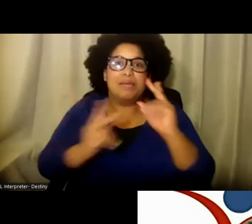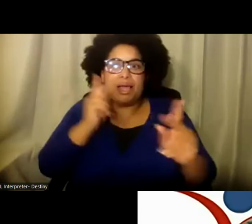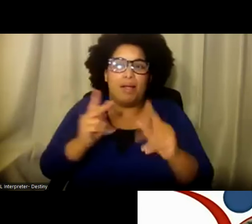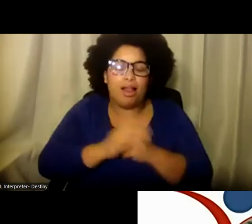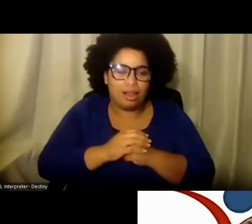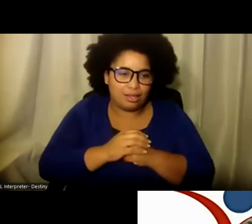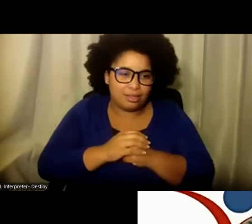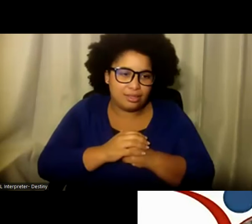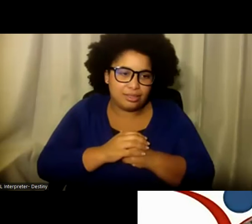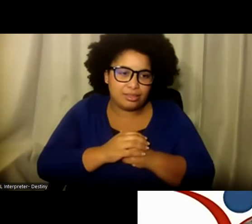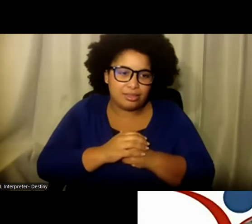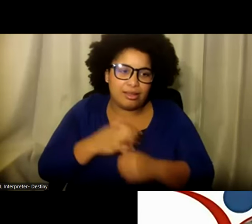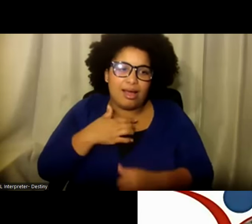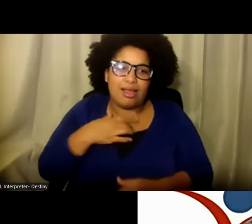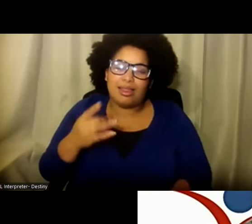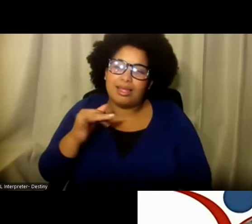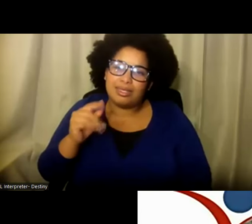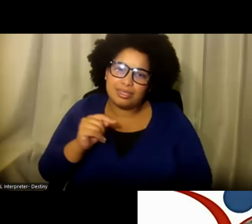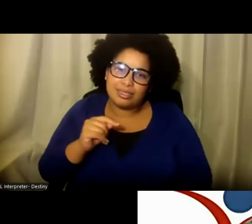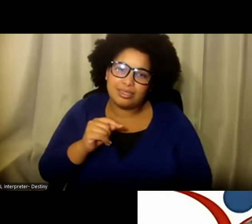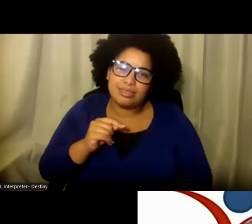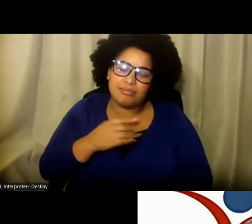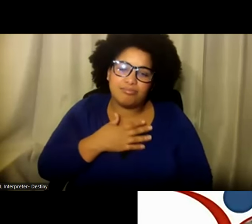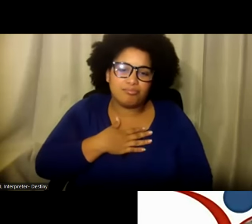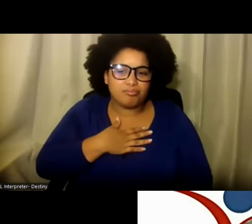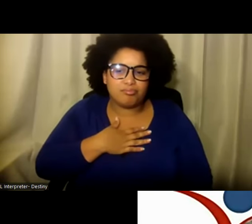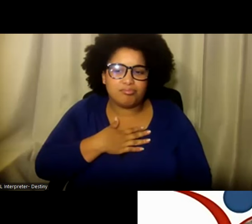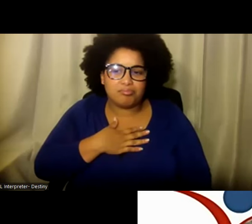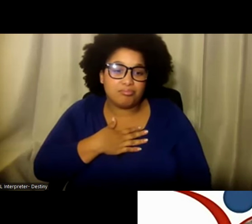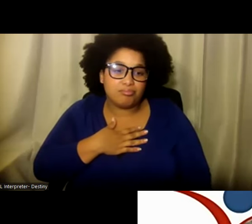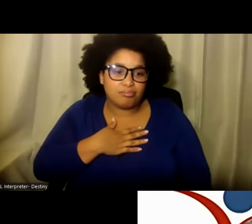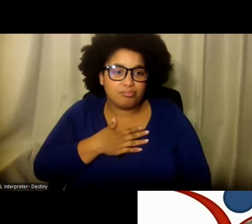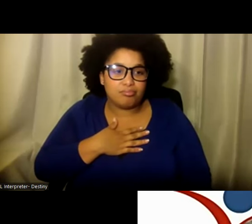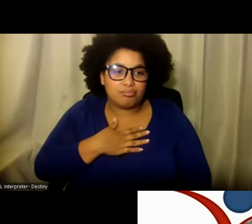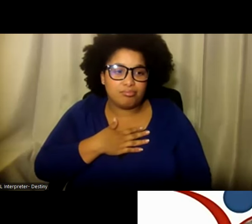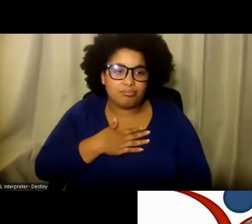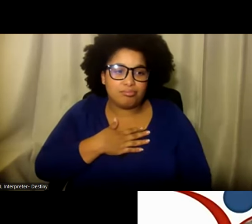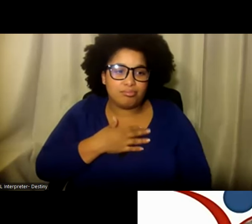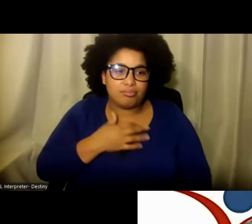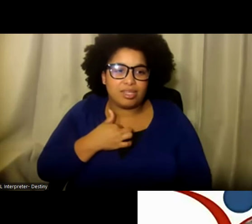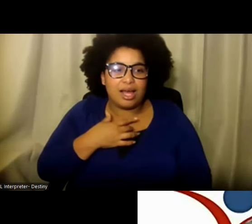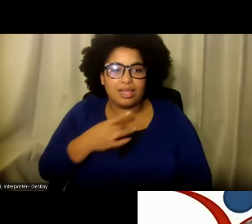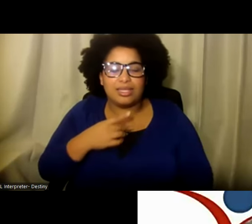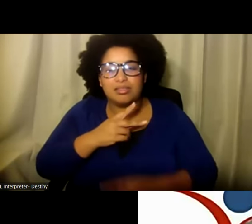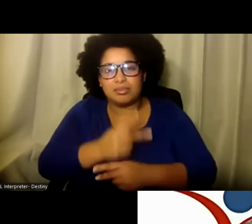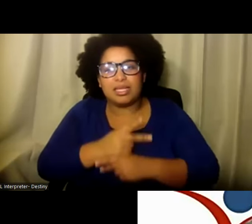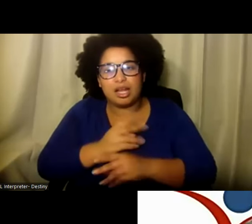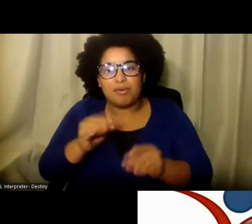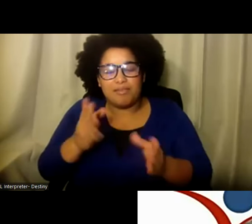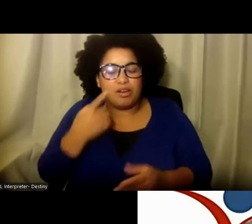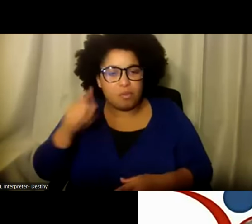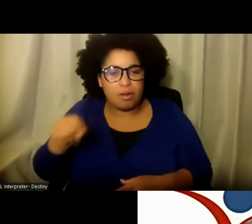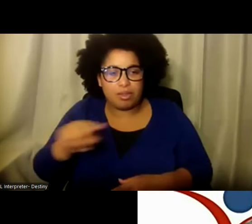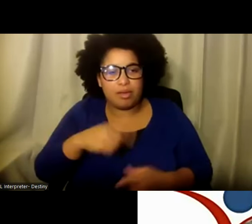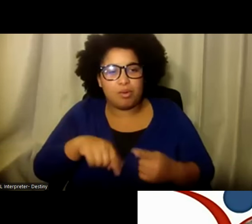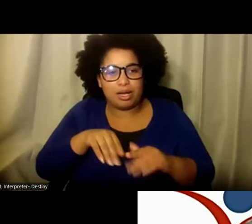I like it. I mean, I like to be the care provider for them, that when